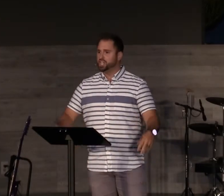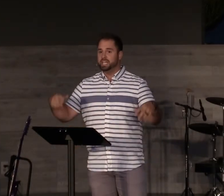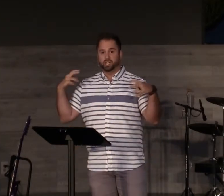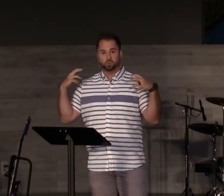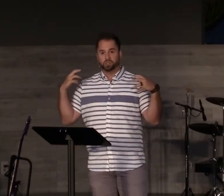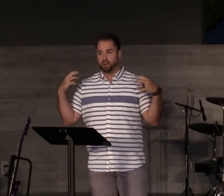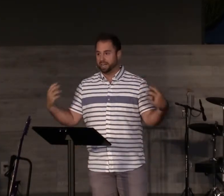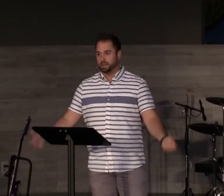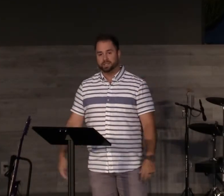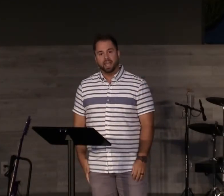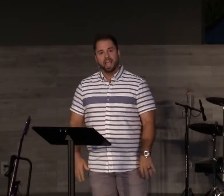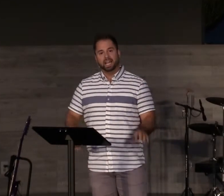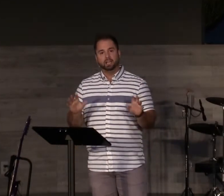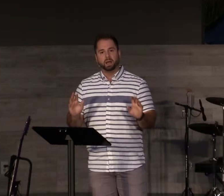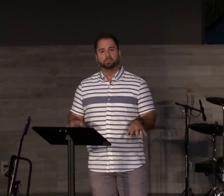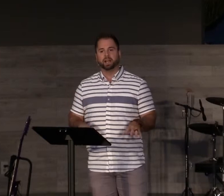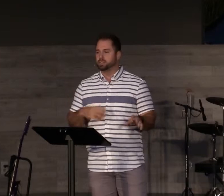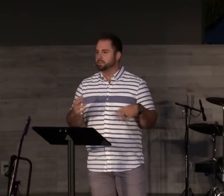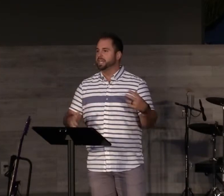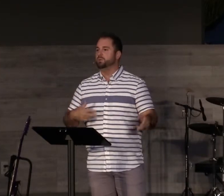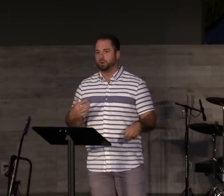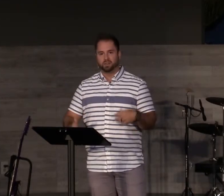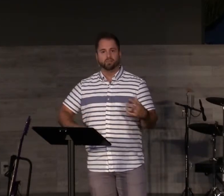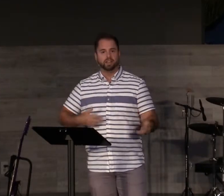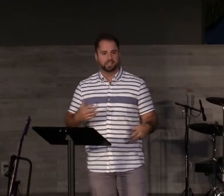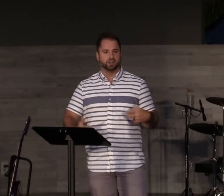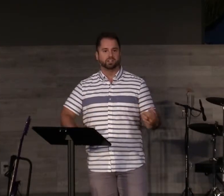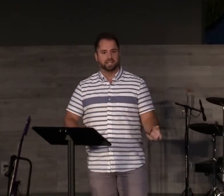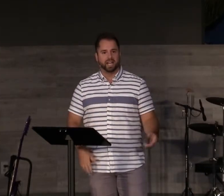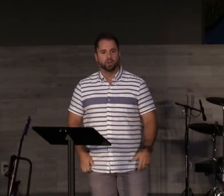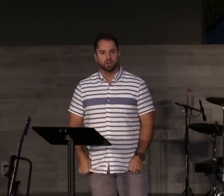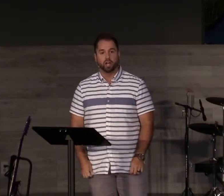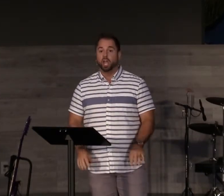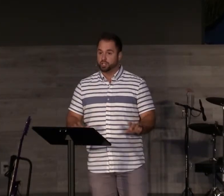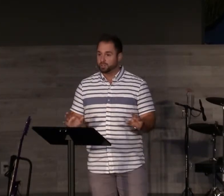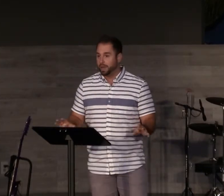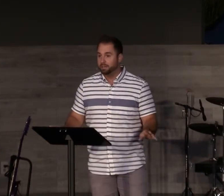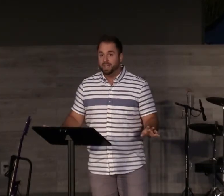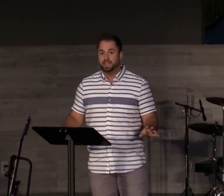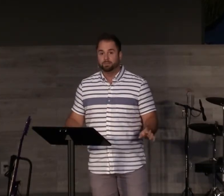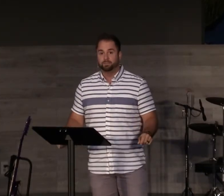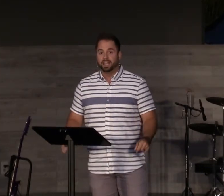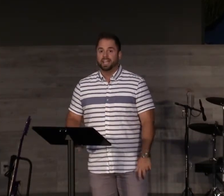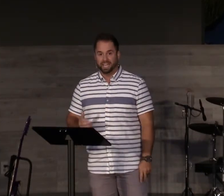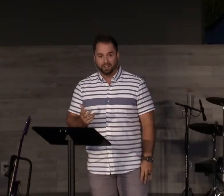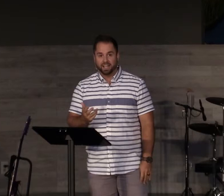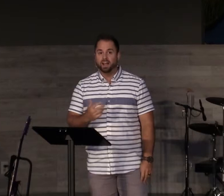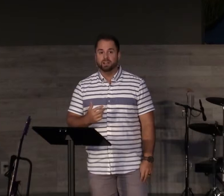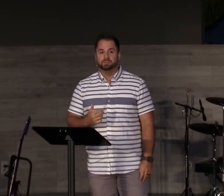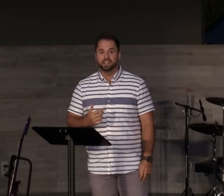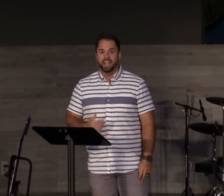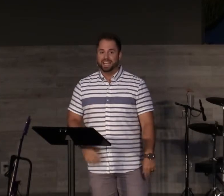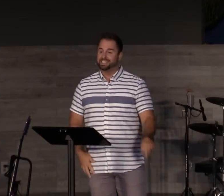And she just will start getting upset. And I tell Piper, there's some key words and phrases that I try to tell her, you know, just wait a minute. Here